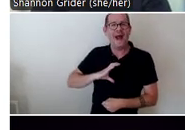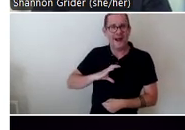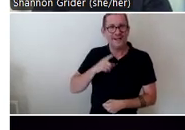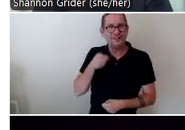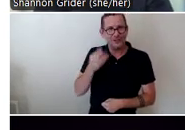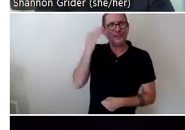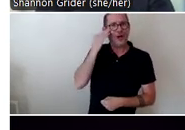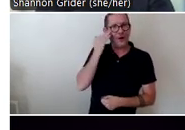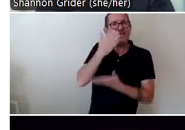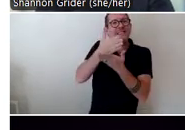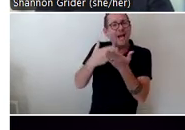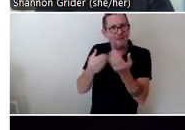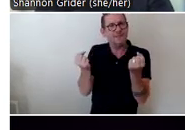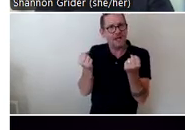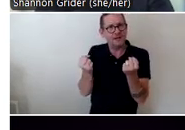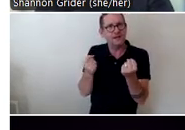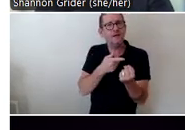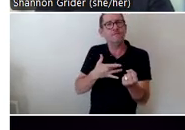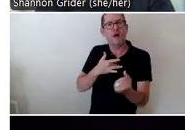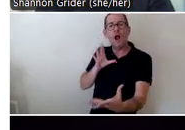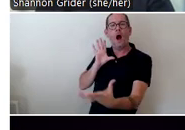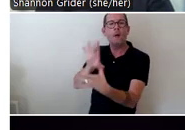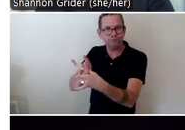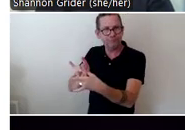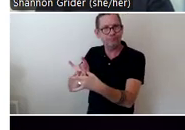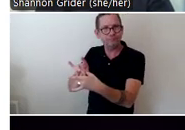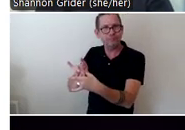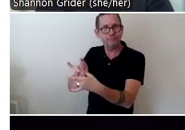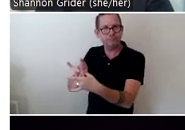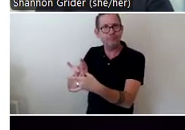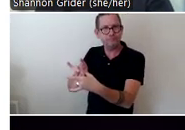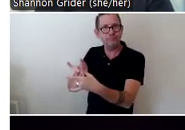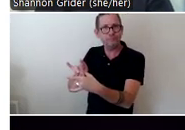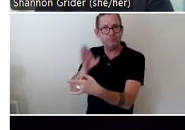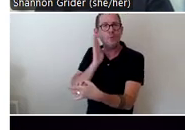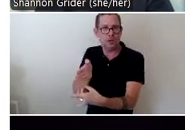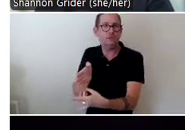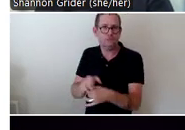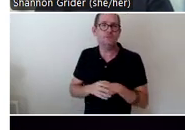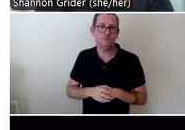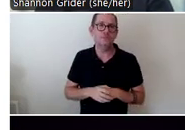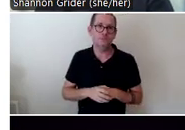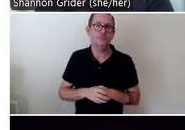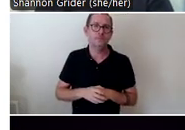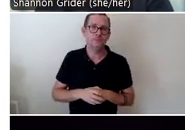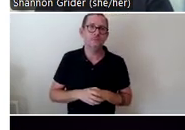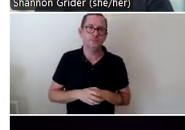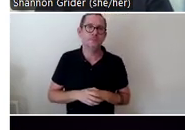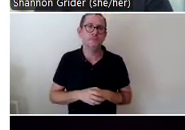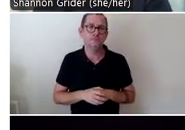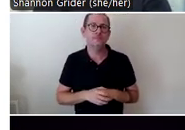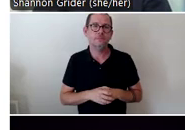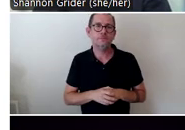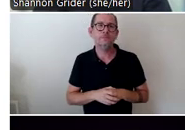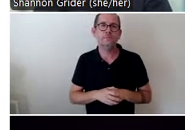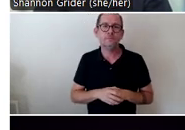welcome. Deaf and hard of hearing people love that. They're like, okay, at least someone's making an effort to learn some of my language and to make a